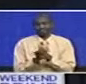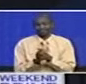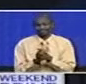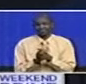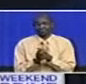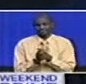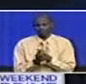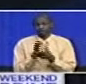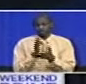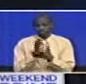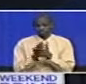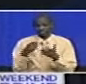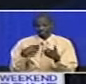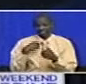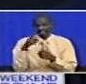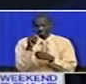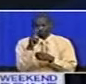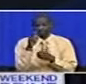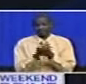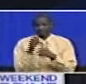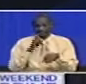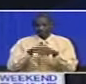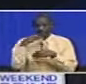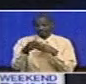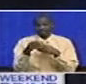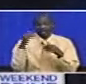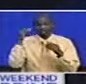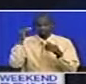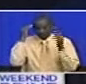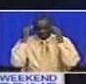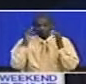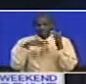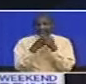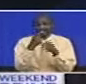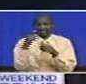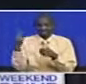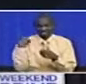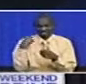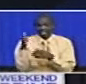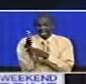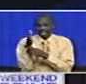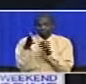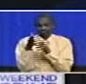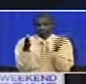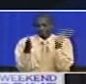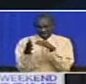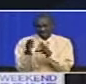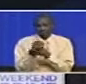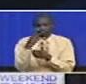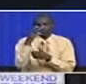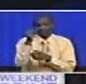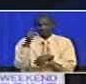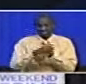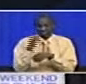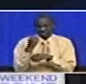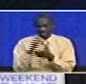It was a reprieve for television viewers after the Court of Appeal yesterday restored the analog broadcast signal for 45